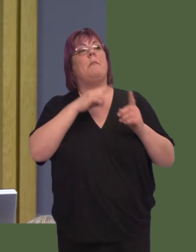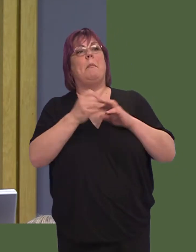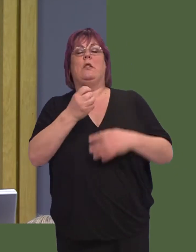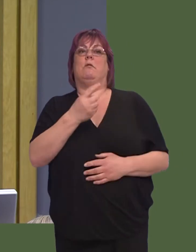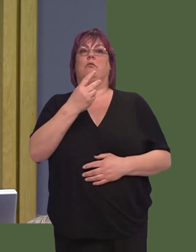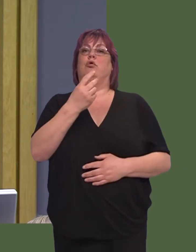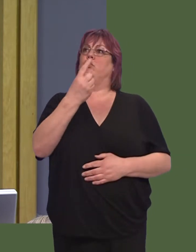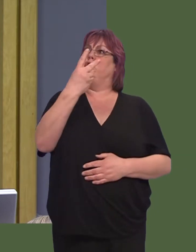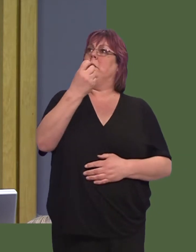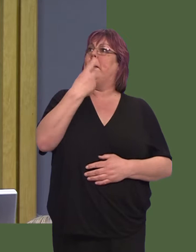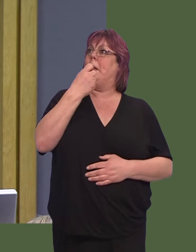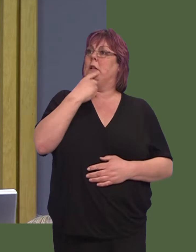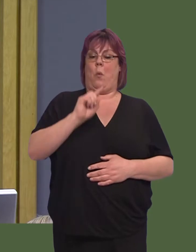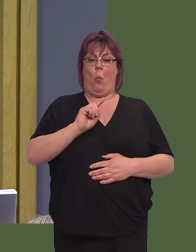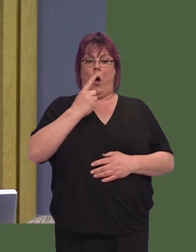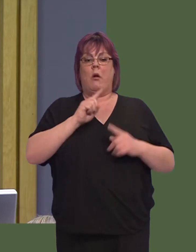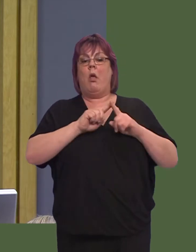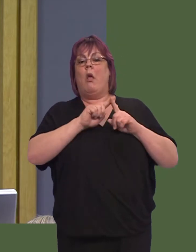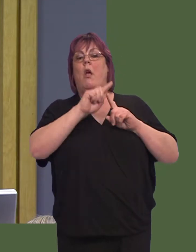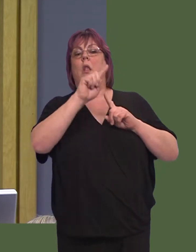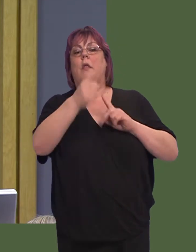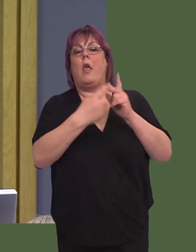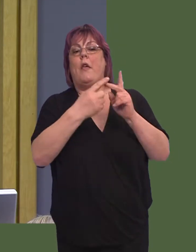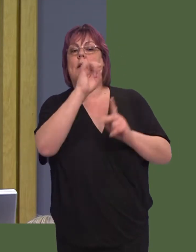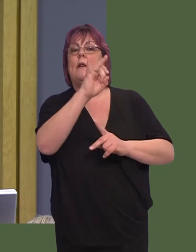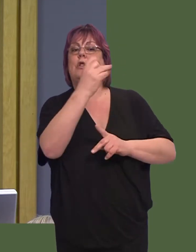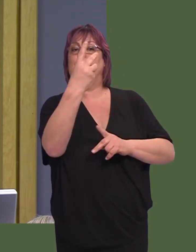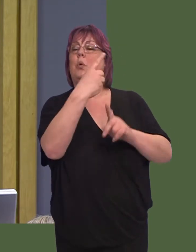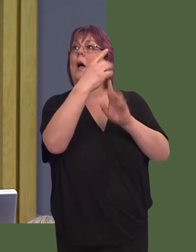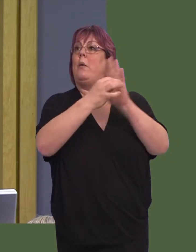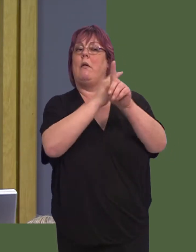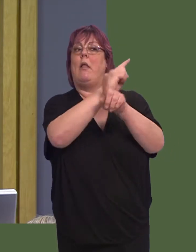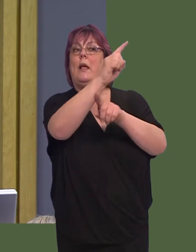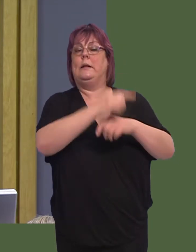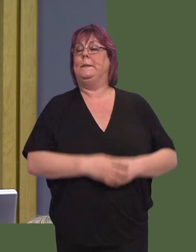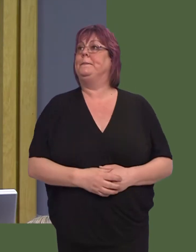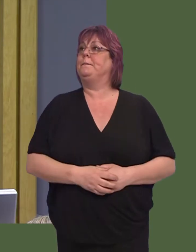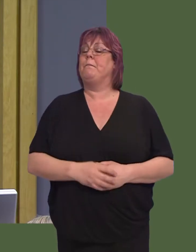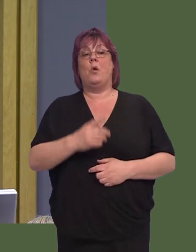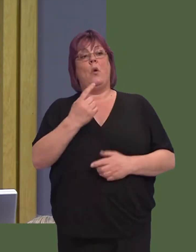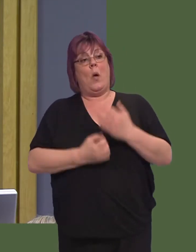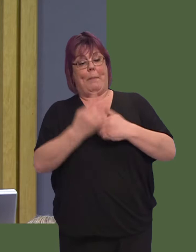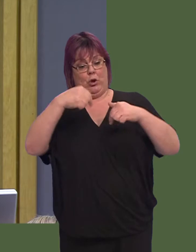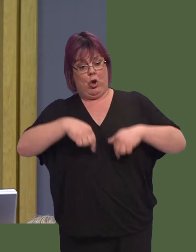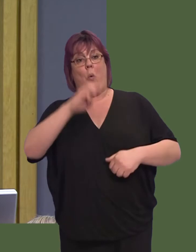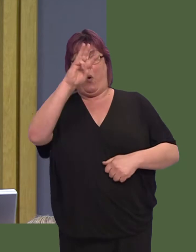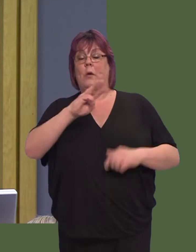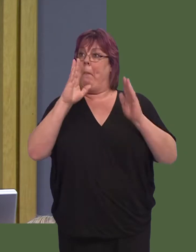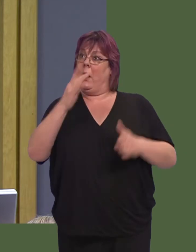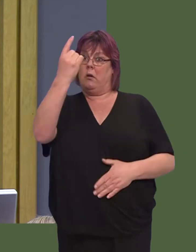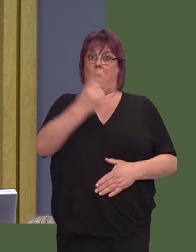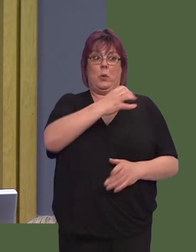within 72 hours of each other. Currently in Wales, both of these tablets have to be taken in a